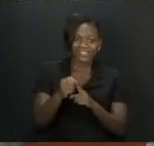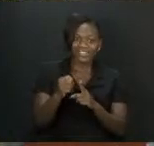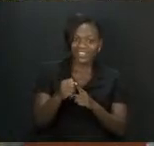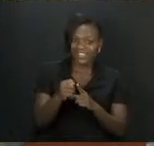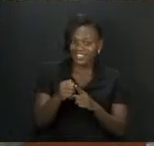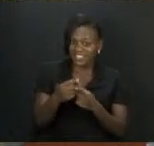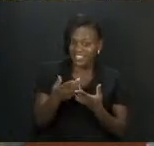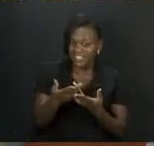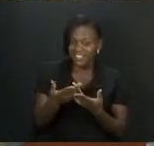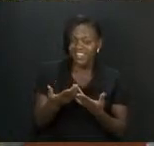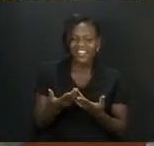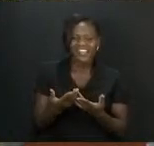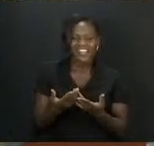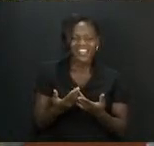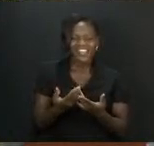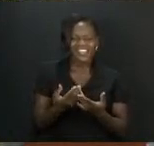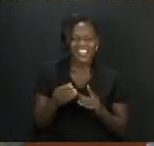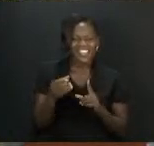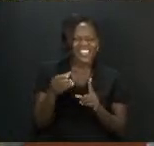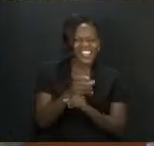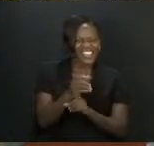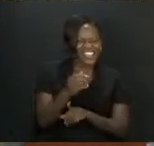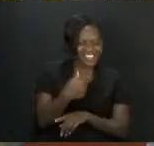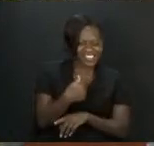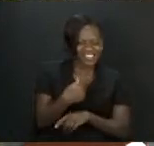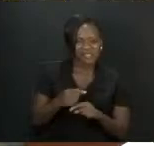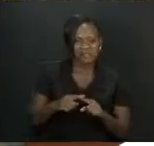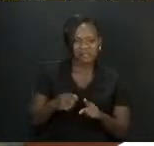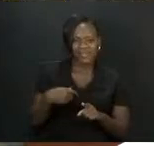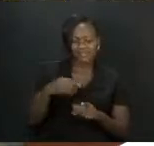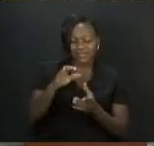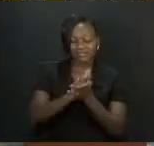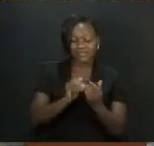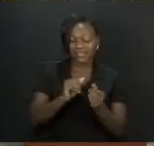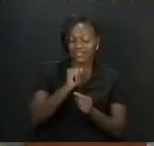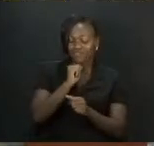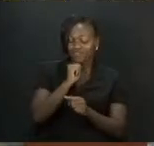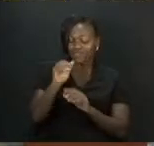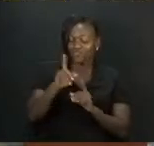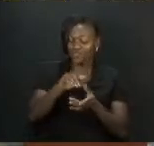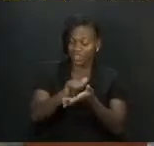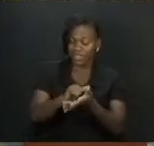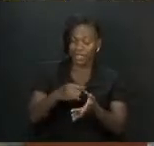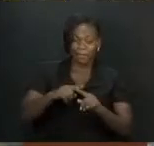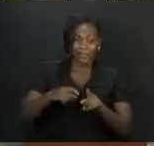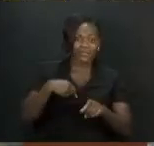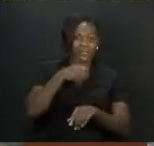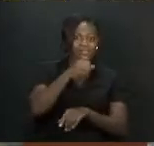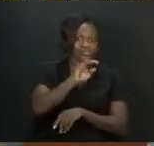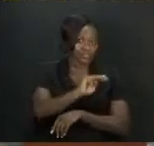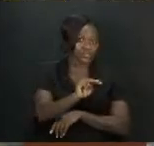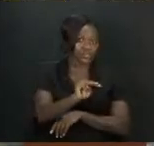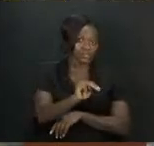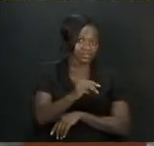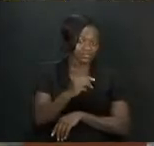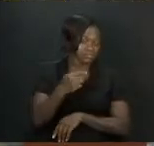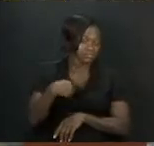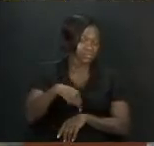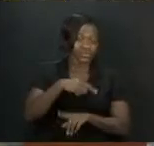me. And I believe that it shouldn't be so. So I want to assure them, Mr. Speaker, we're in